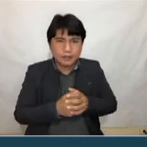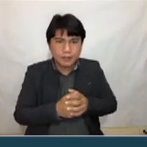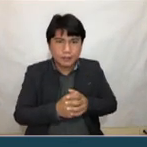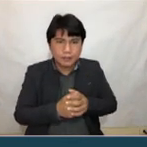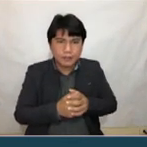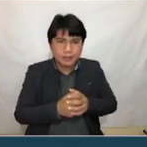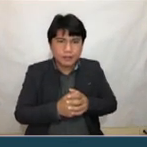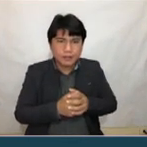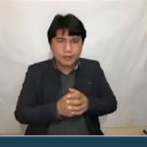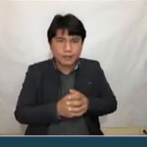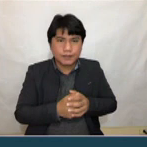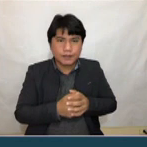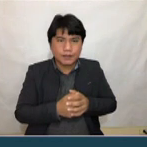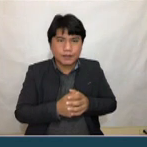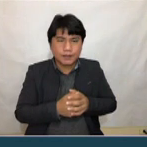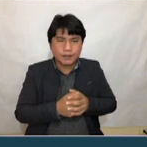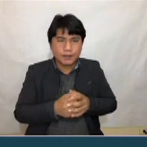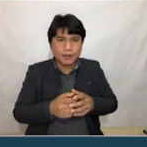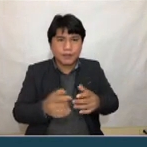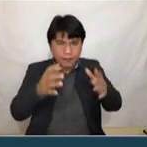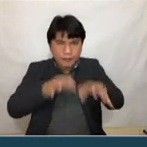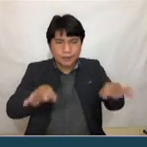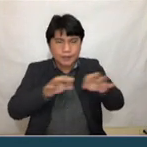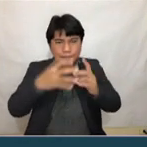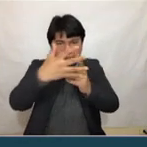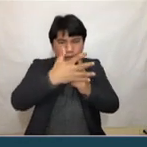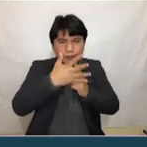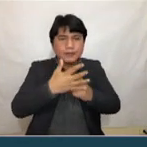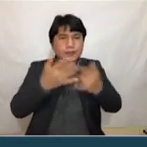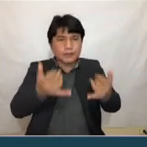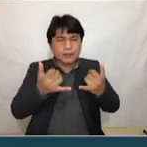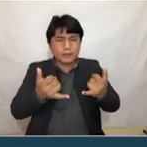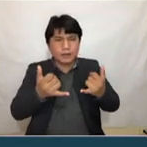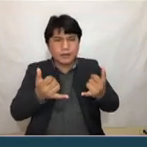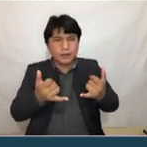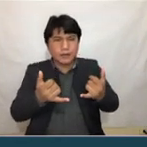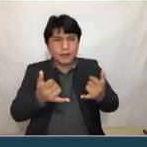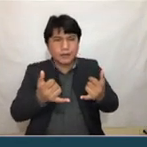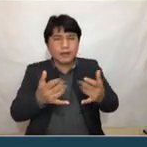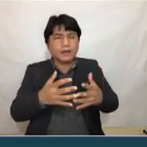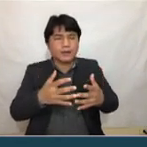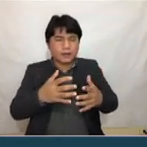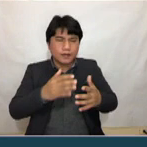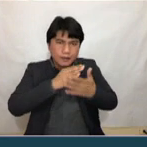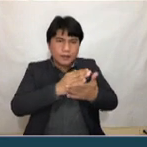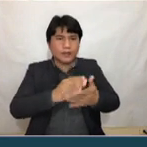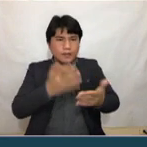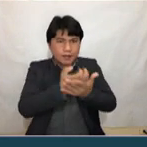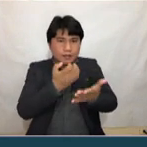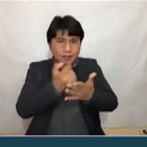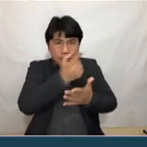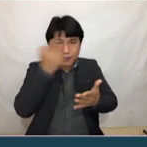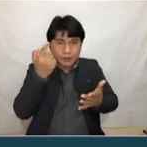restrictions on mobility, essentially the lockdown, these are things that actually harm our economy precisely because they prevent